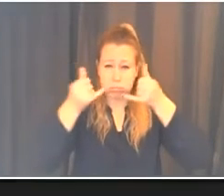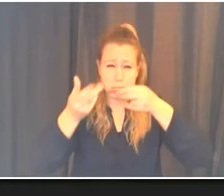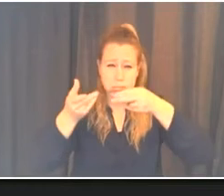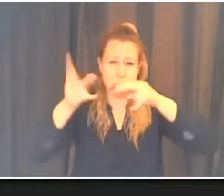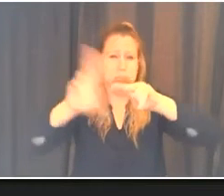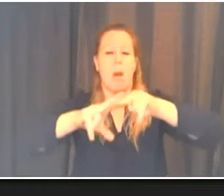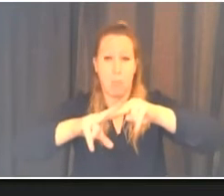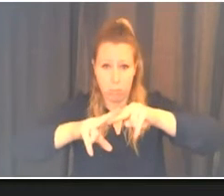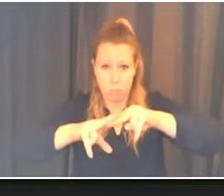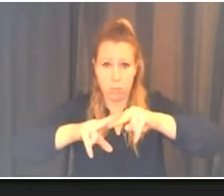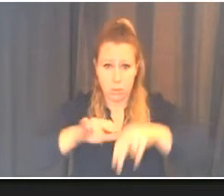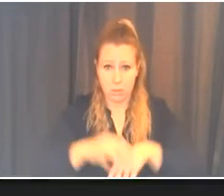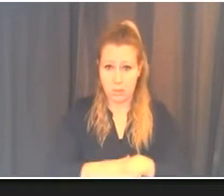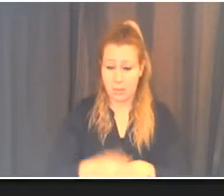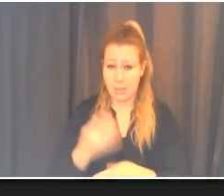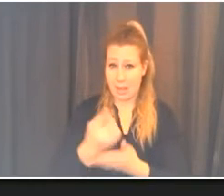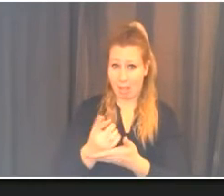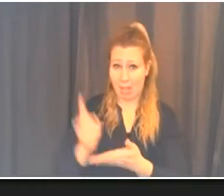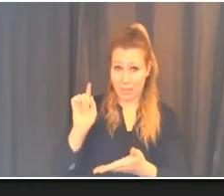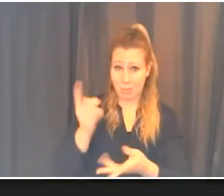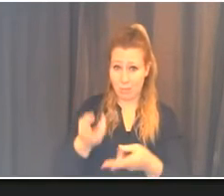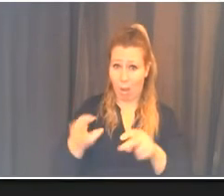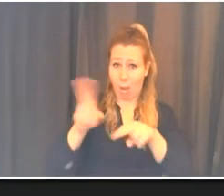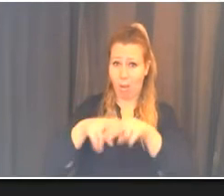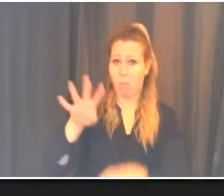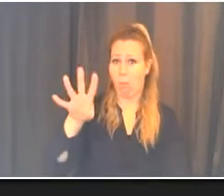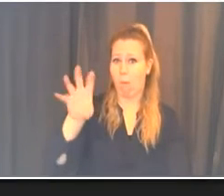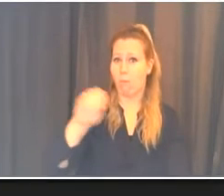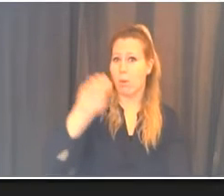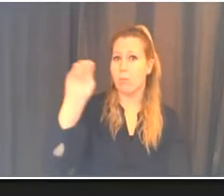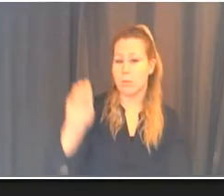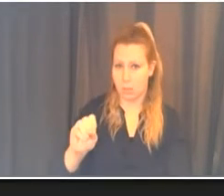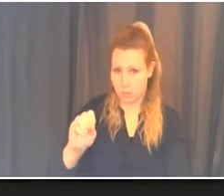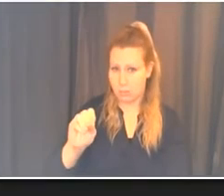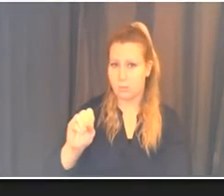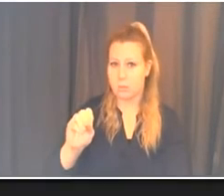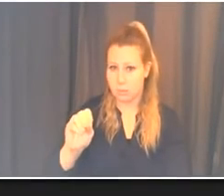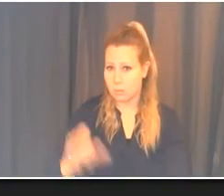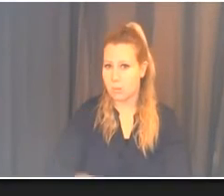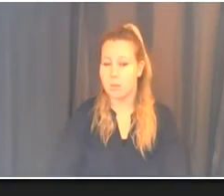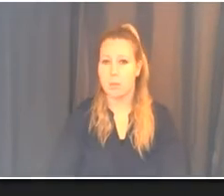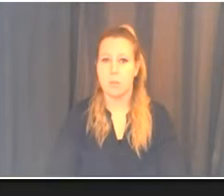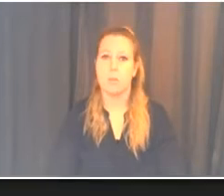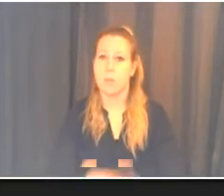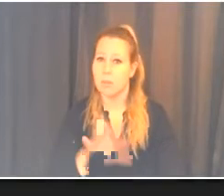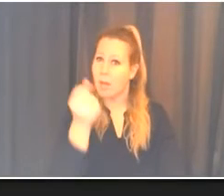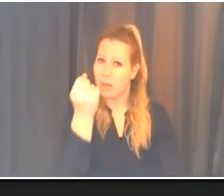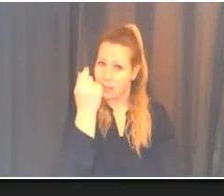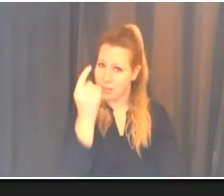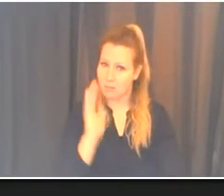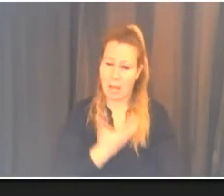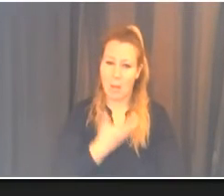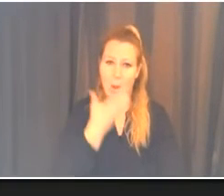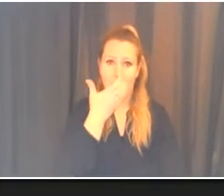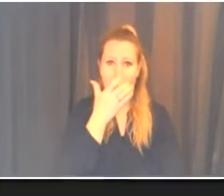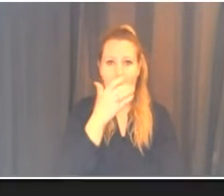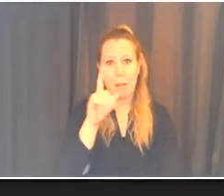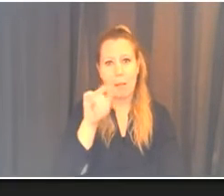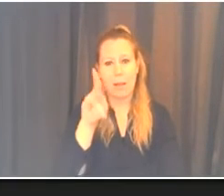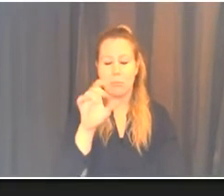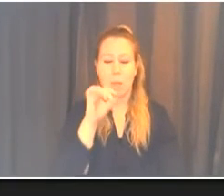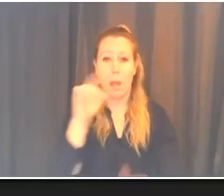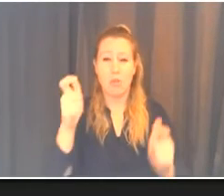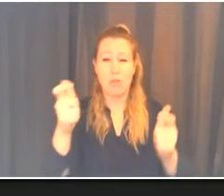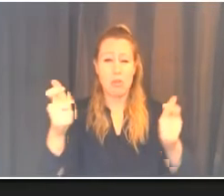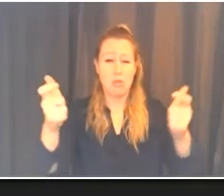over 200 so we know um and we are still conducting our Outreach we're still out there um we have been doing a series of